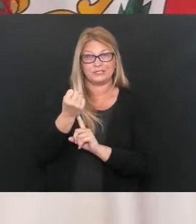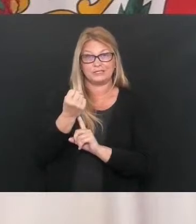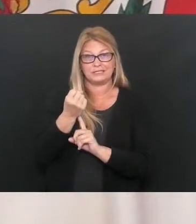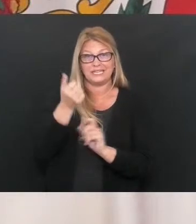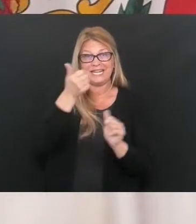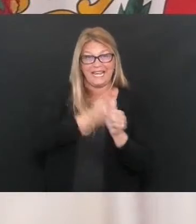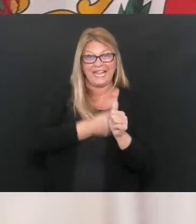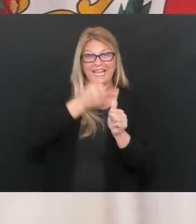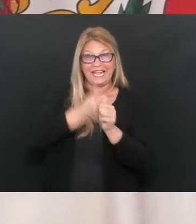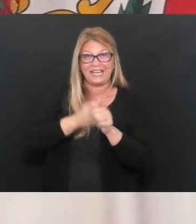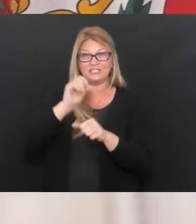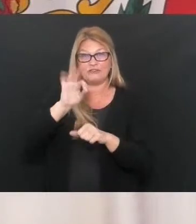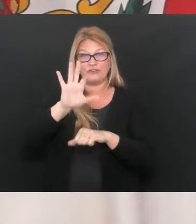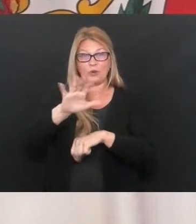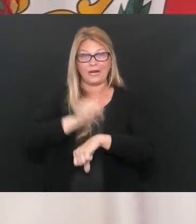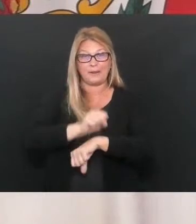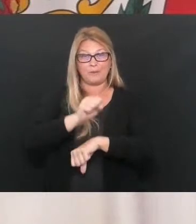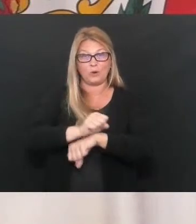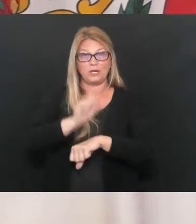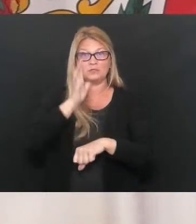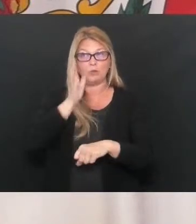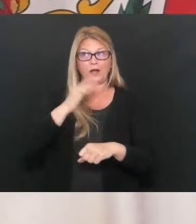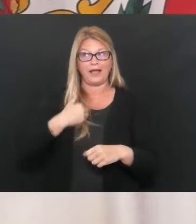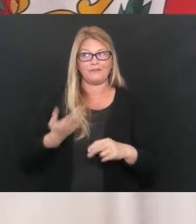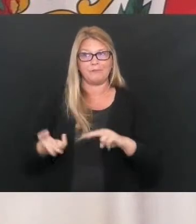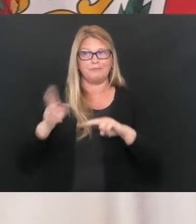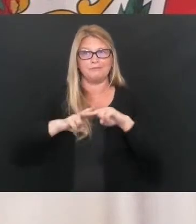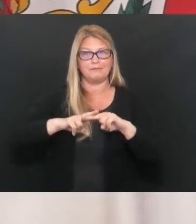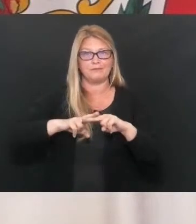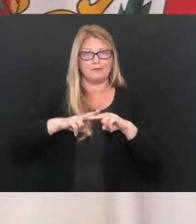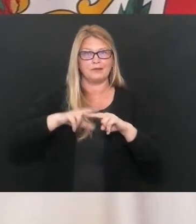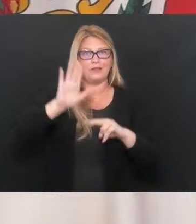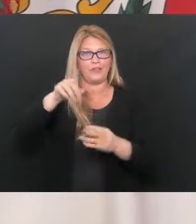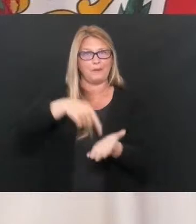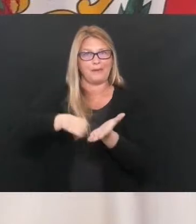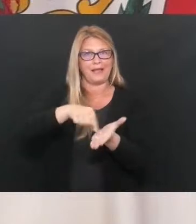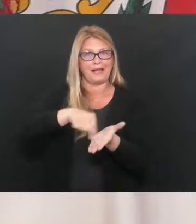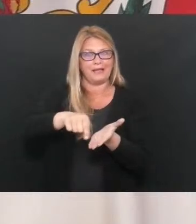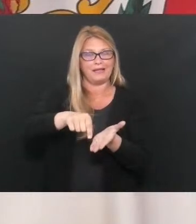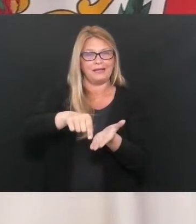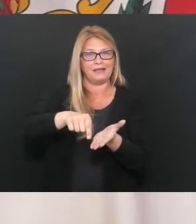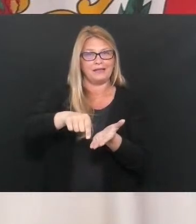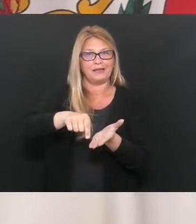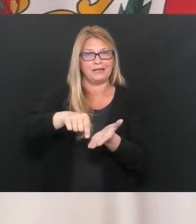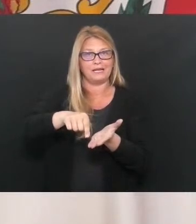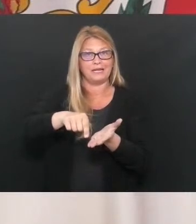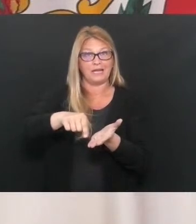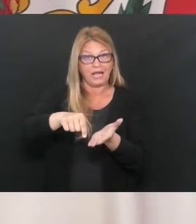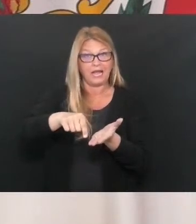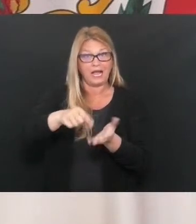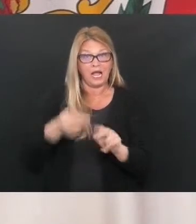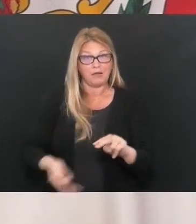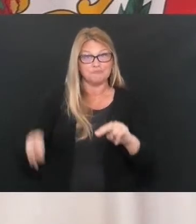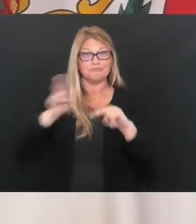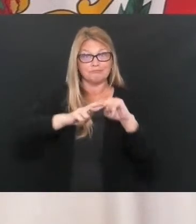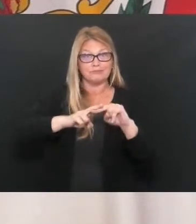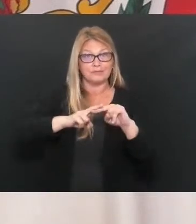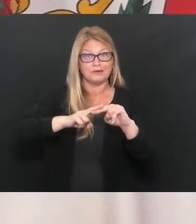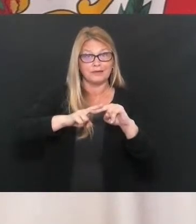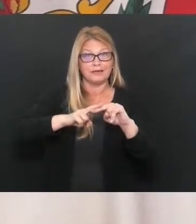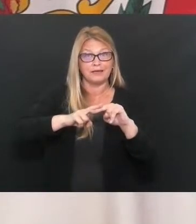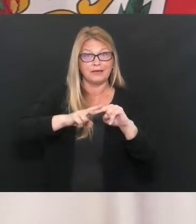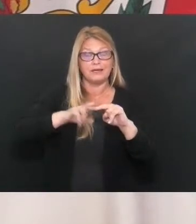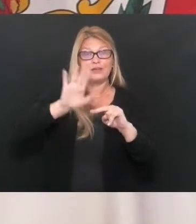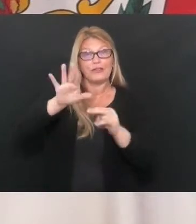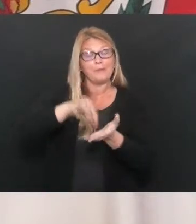your employees is going to get a pay raise? Every one of them is going to get a pay raise, a substantial pay